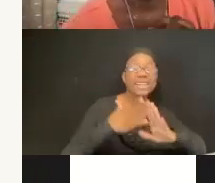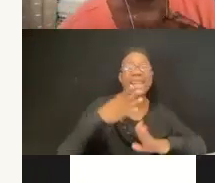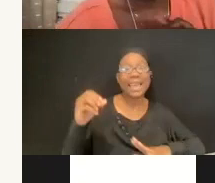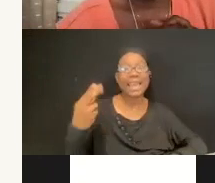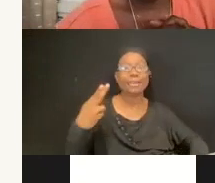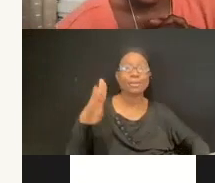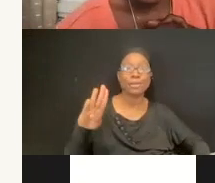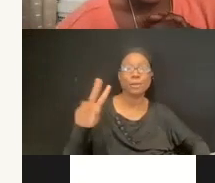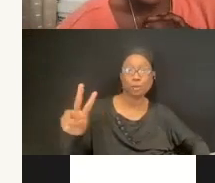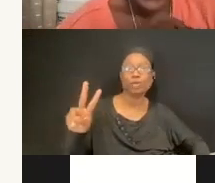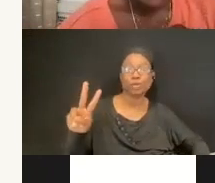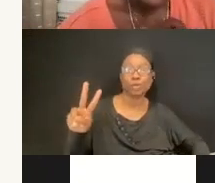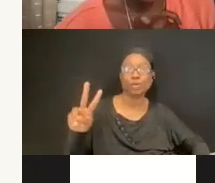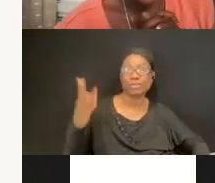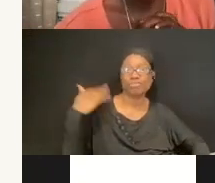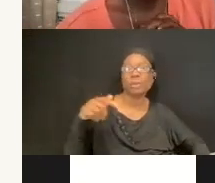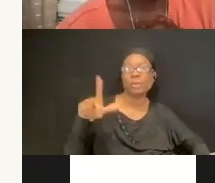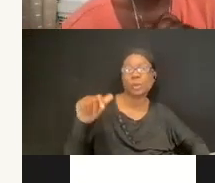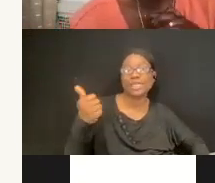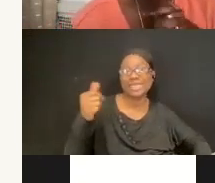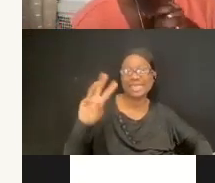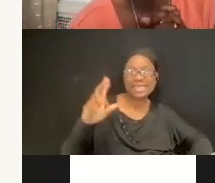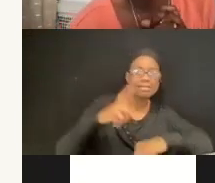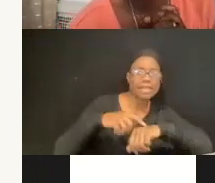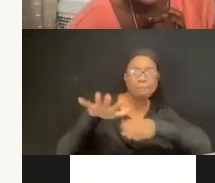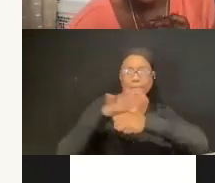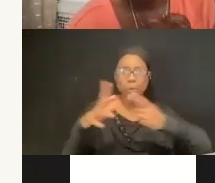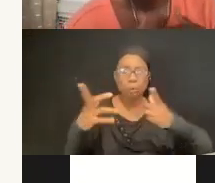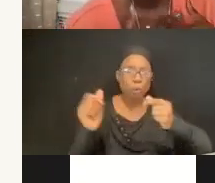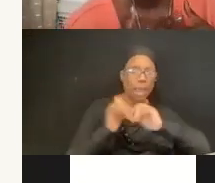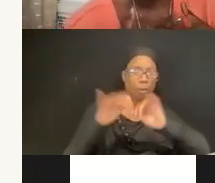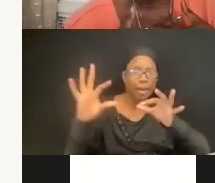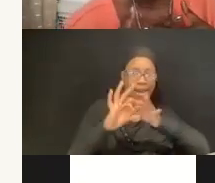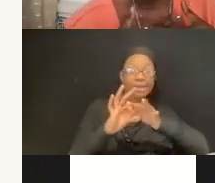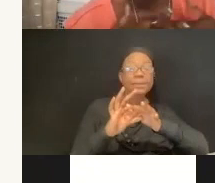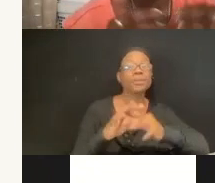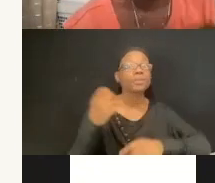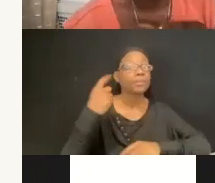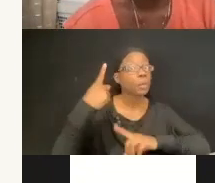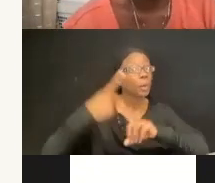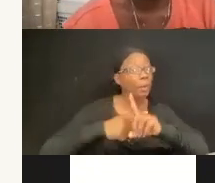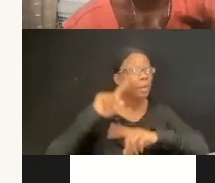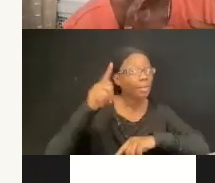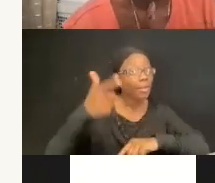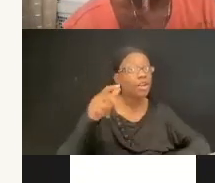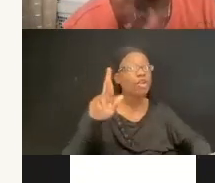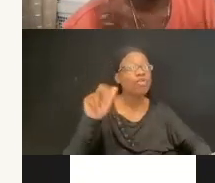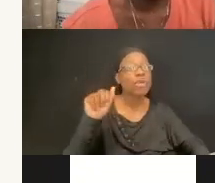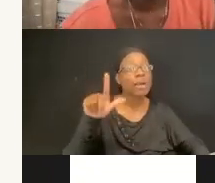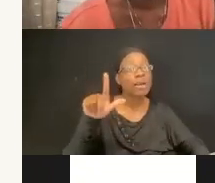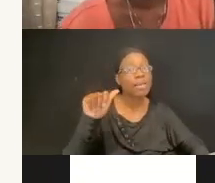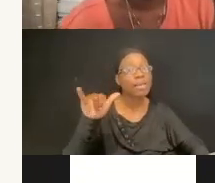A month after that, Relasia Taylor is attacked different to Glow,